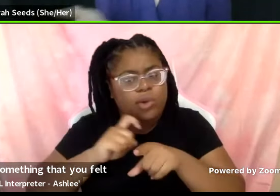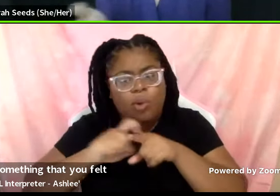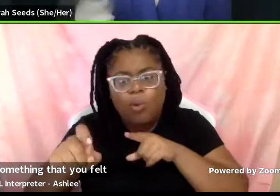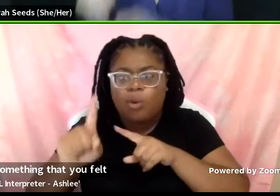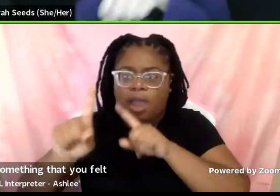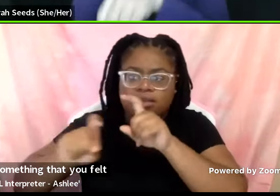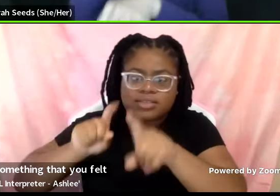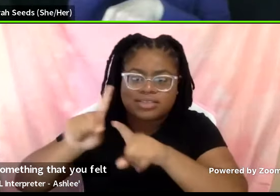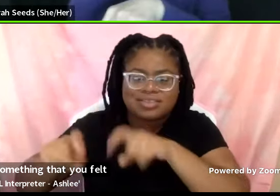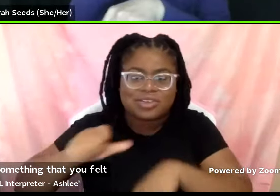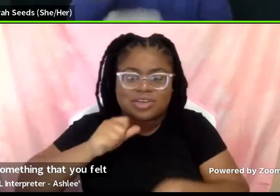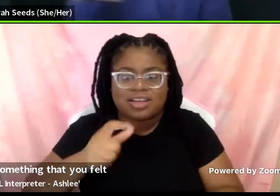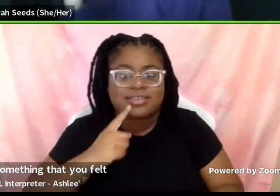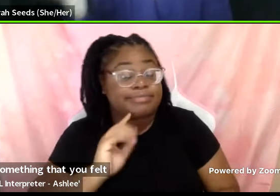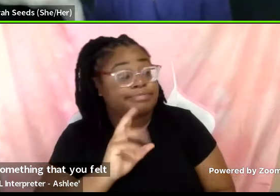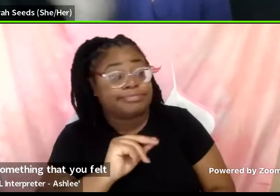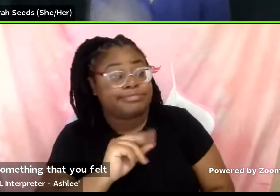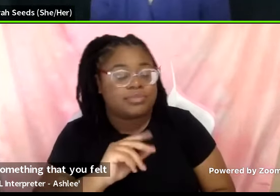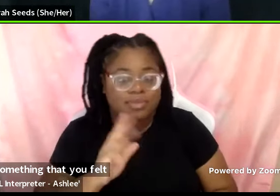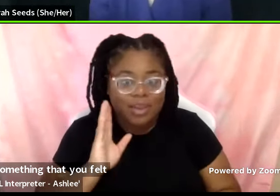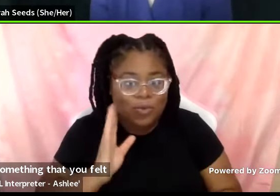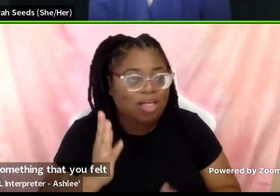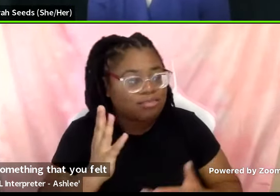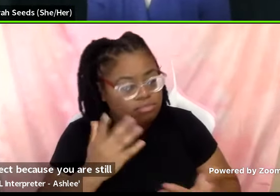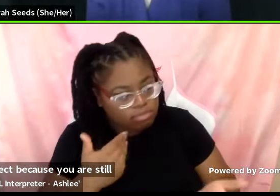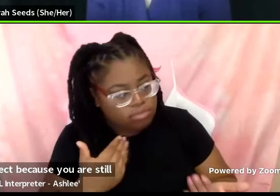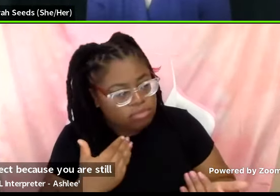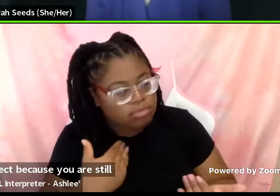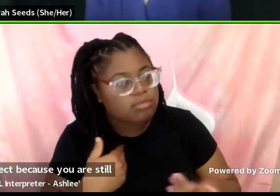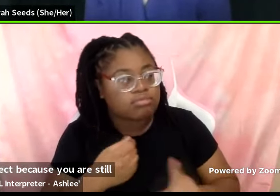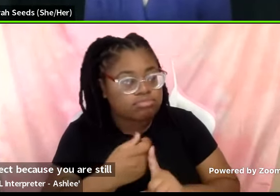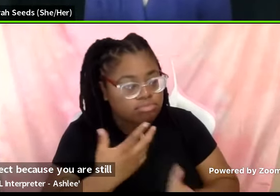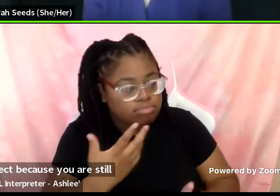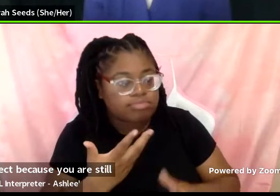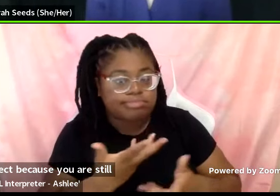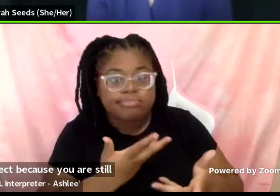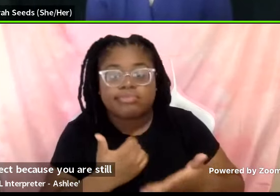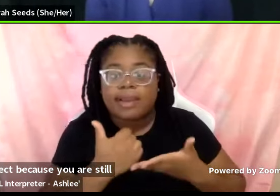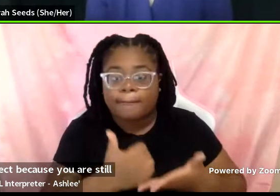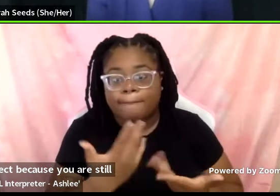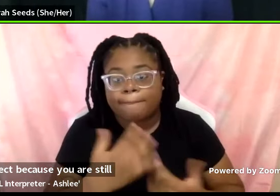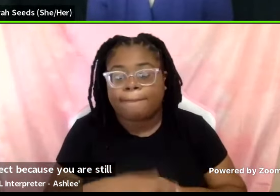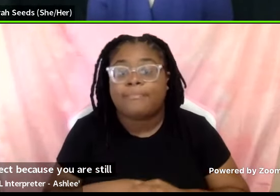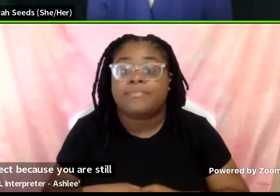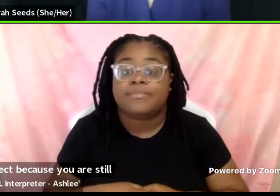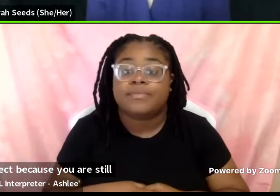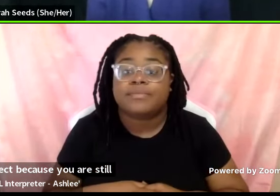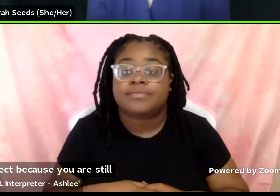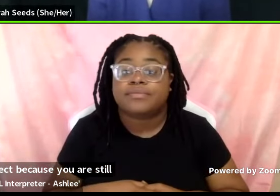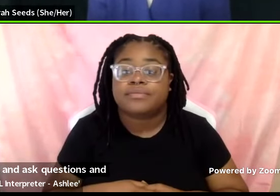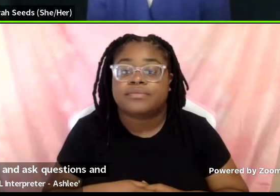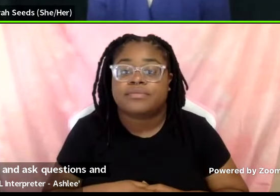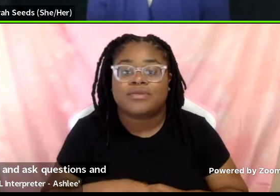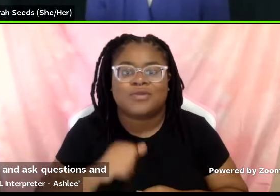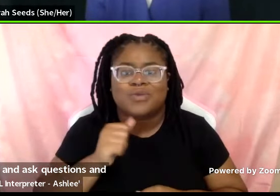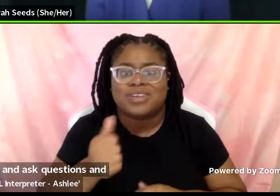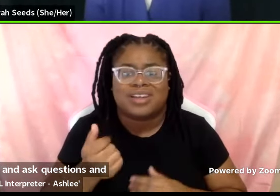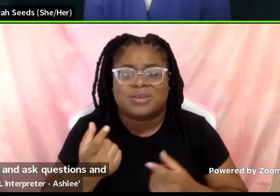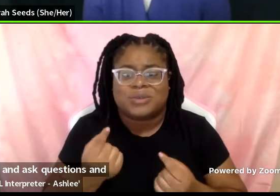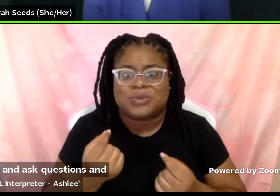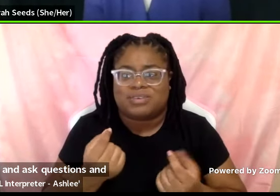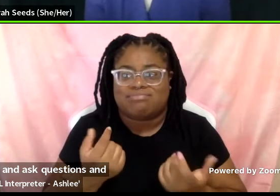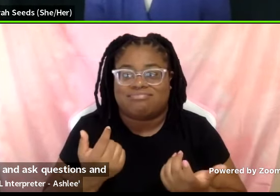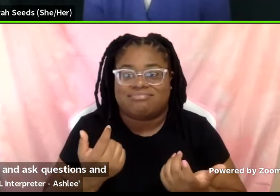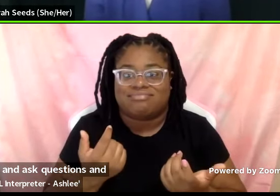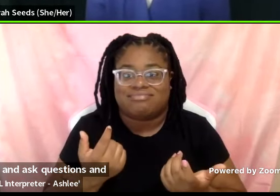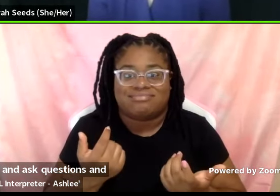questions. Like they're not going to be like, they're going to tell you what to do. They're going to tell you how to make it better. Because we're not doing rocket science. We're making art, and